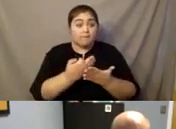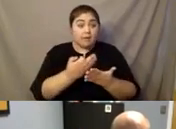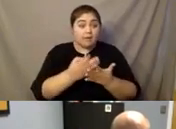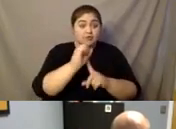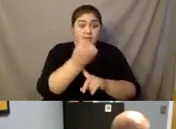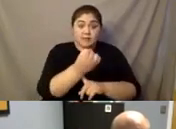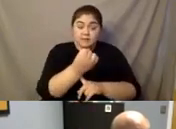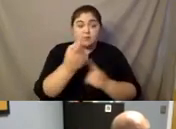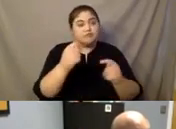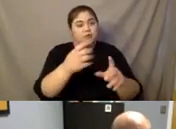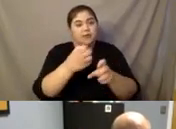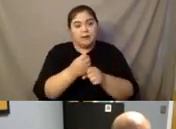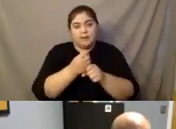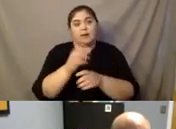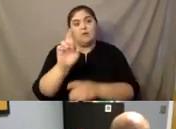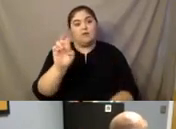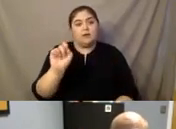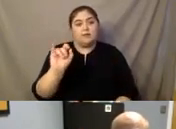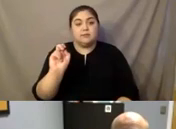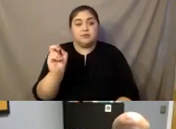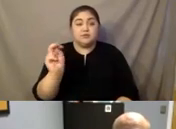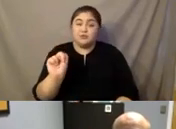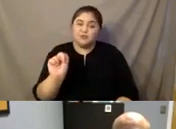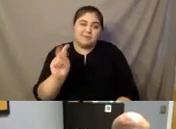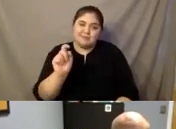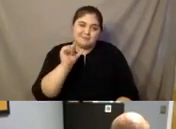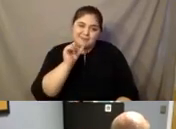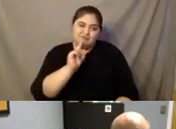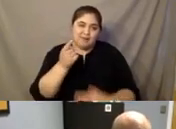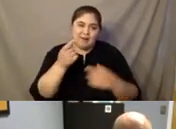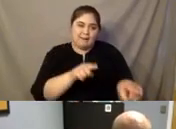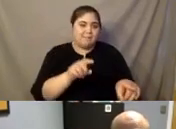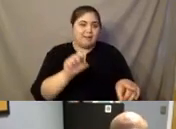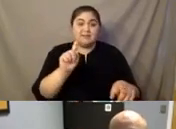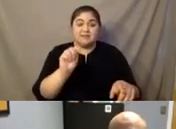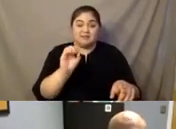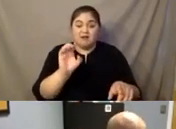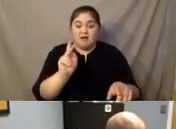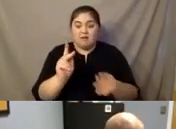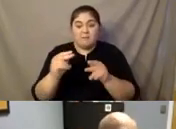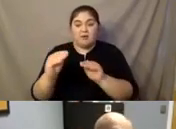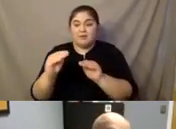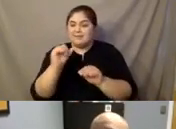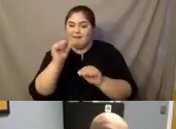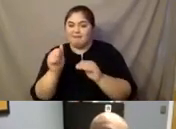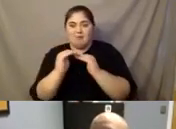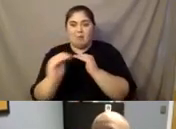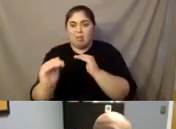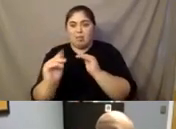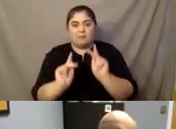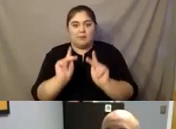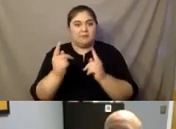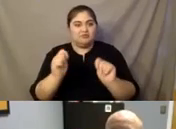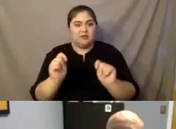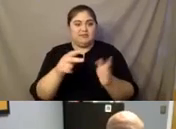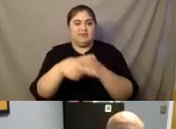always trying to get restitution, but it's unlikely right now. The stock market's unstable. People generally try to raid their retirement accounts, and